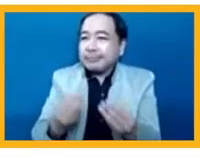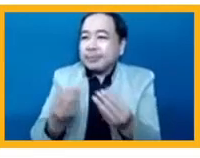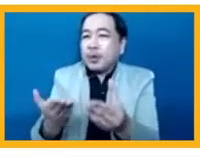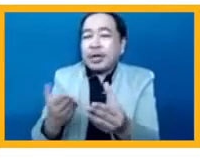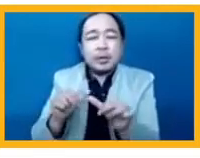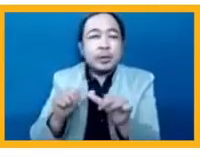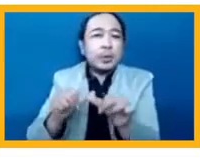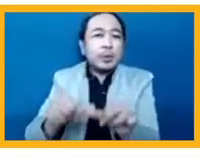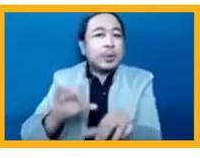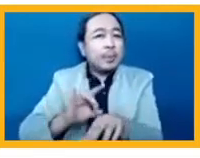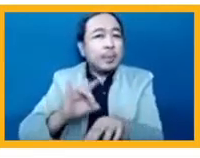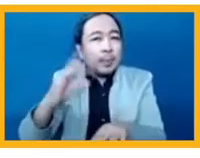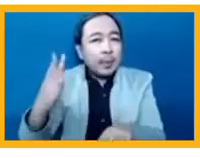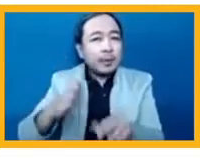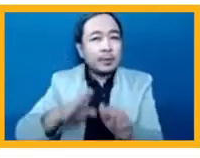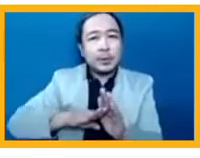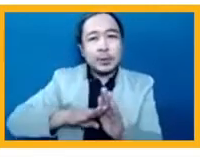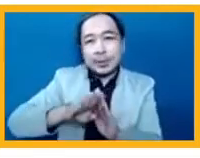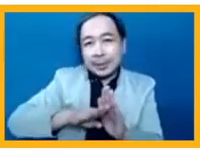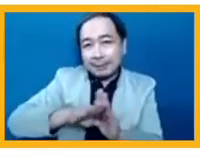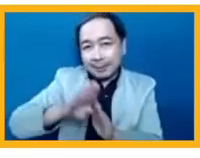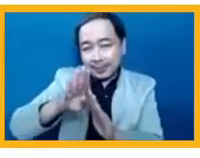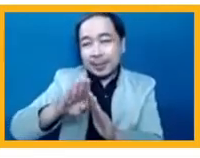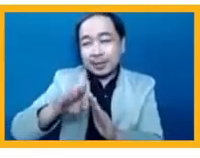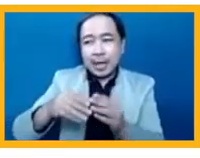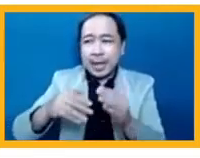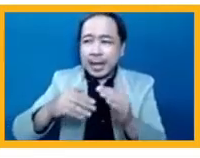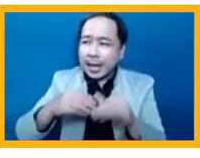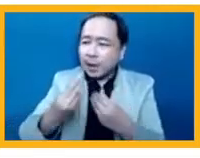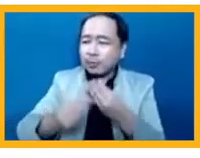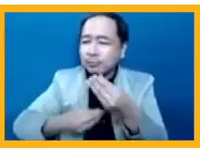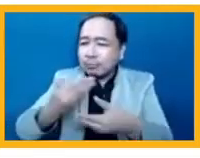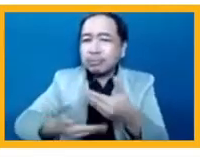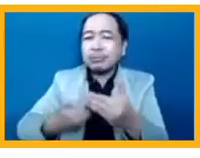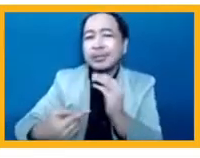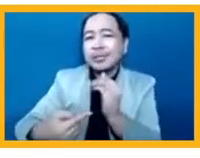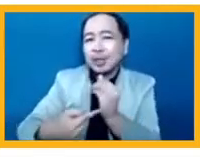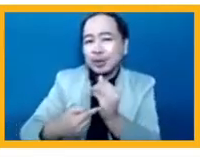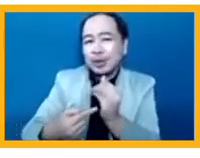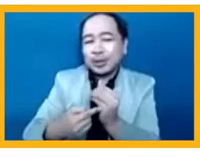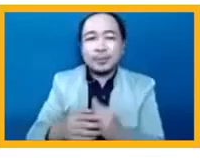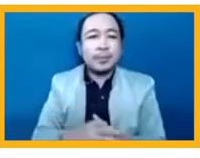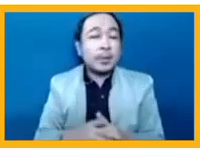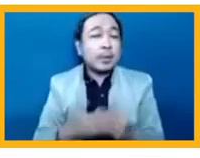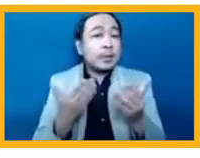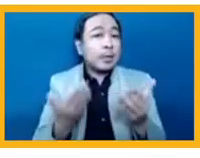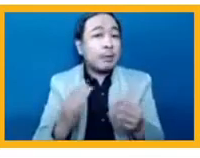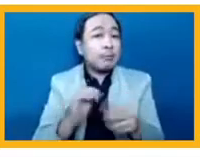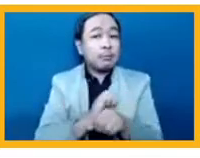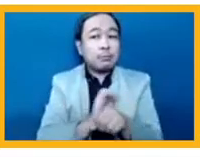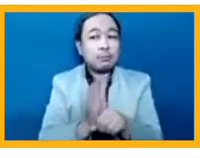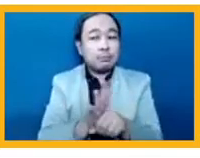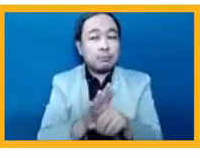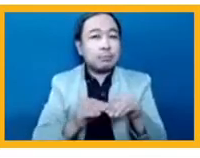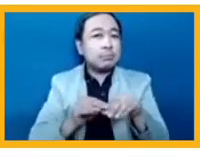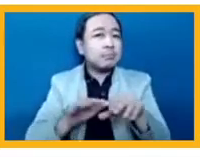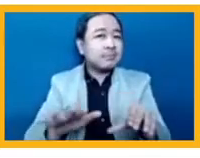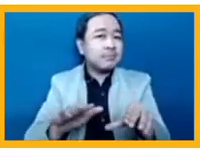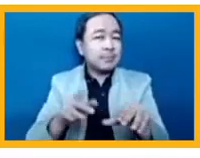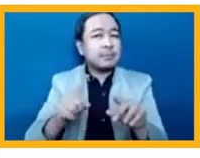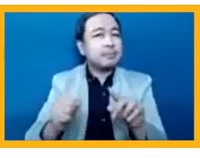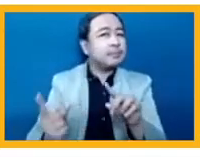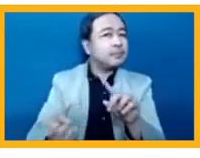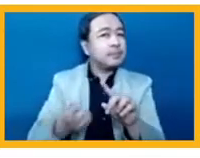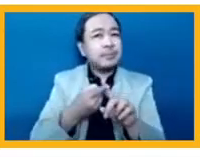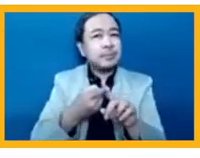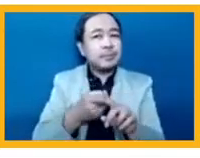teaching. COVID-19 induced school closures and move to online learning have brought to fore the importance of tech